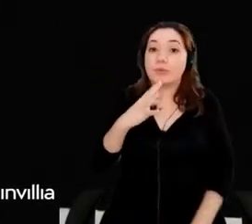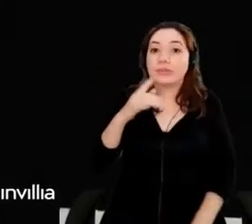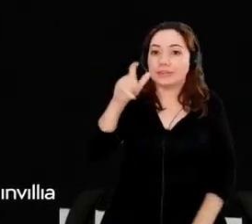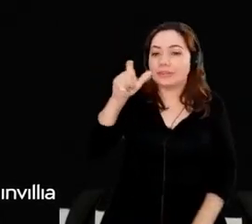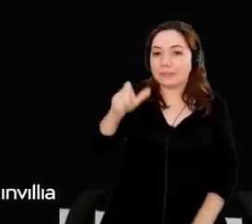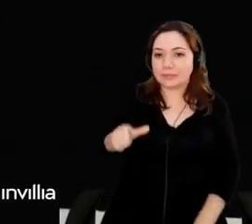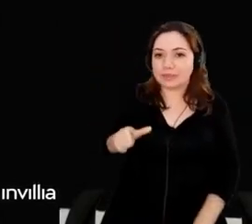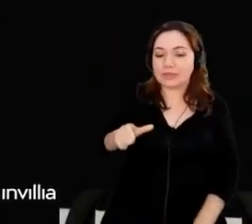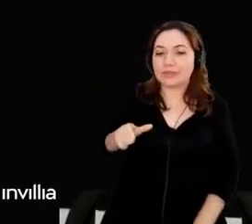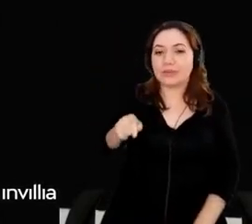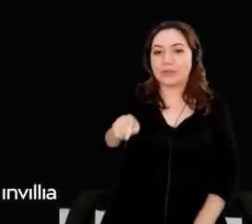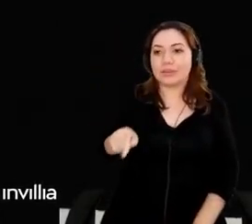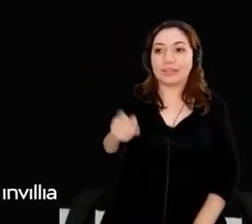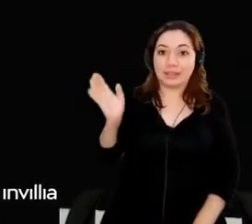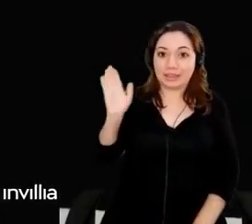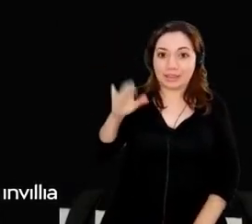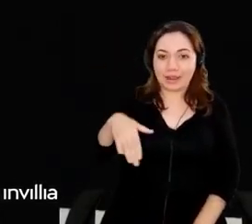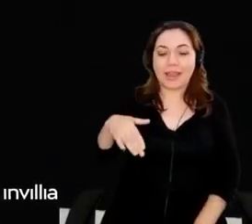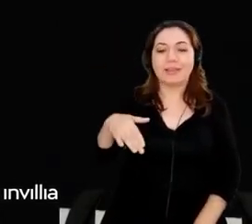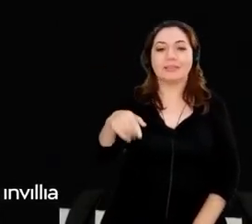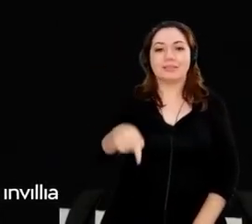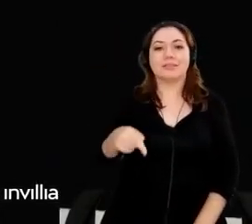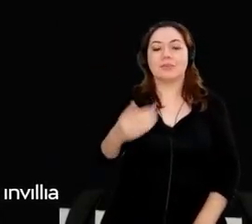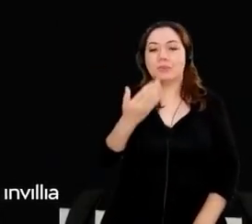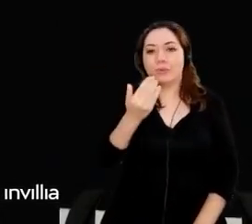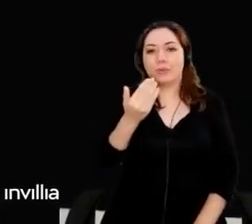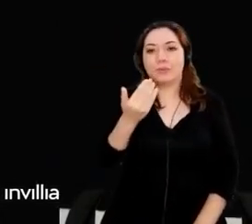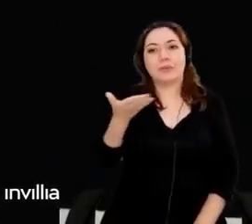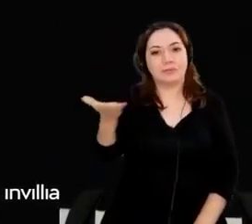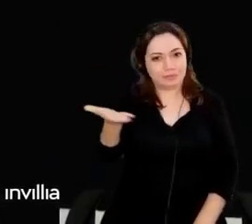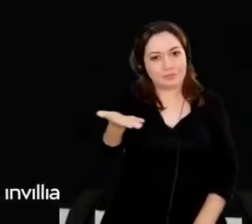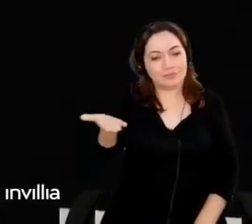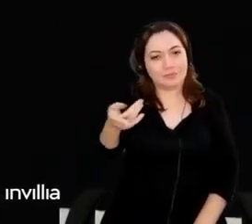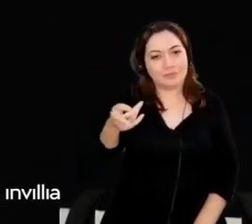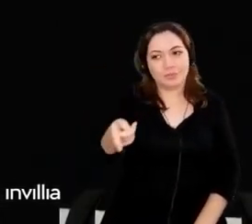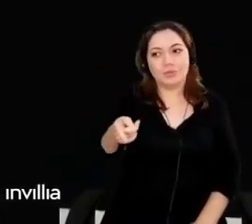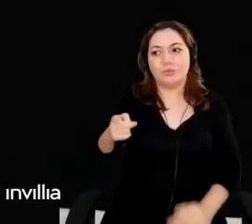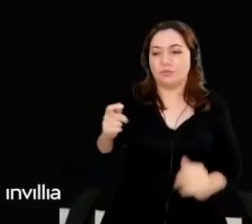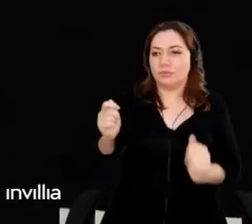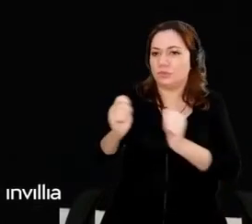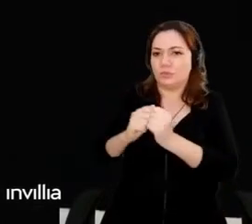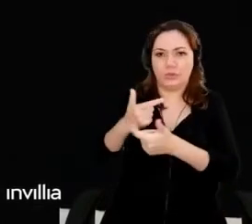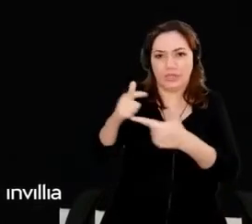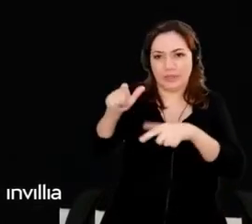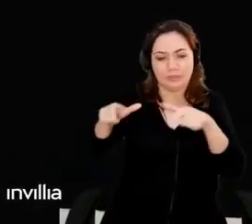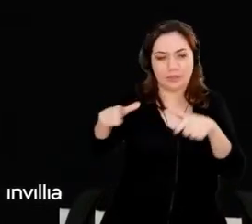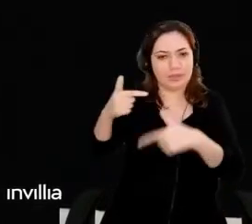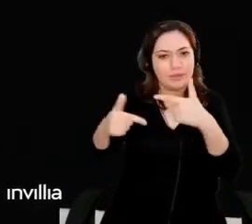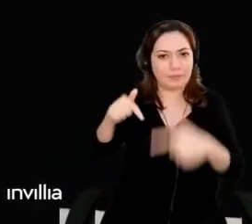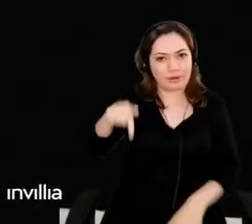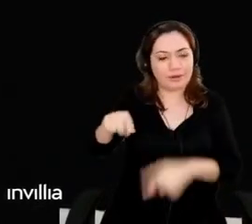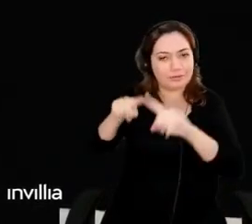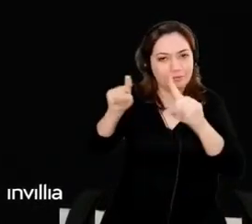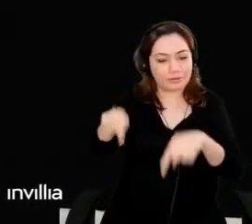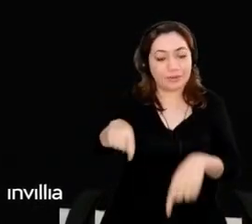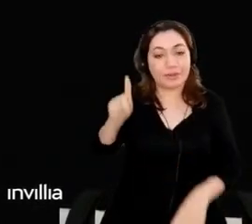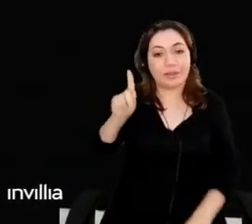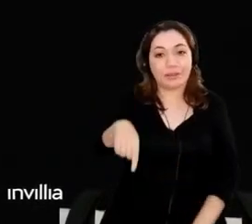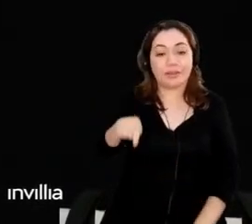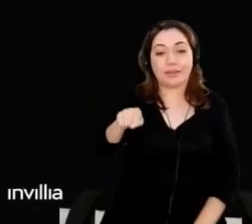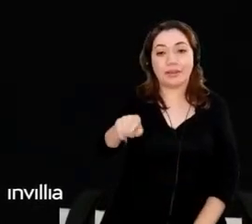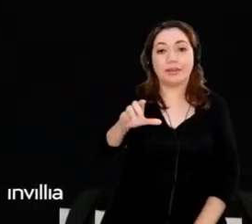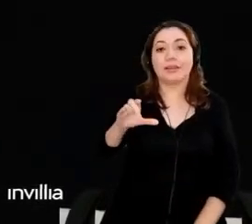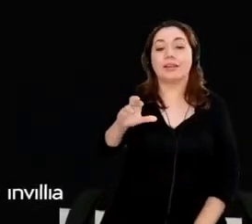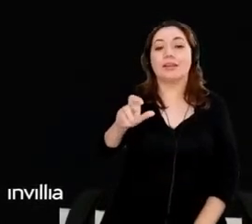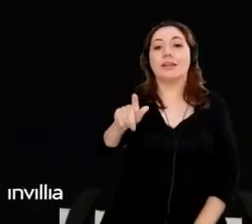the food, along with a lot of other people of the staff here. His name is Craig. And he told